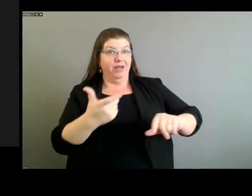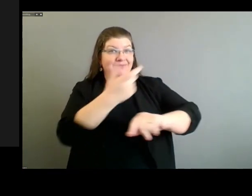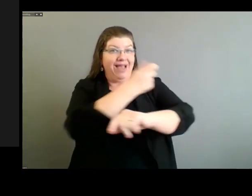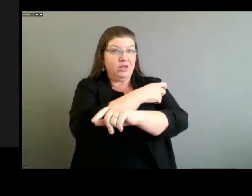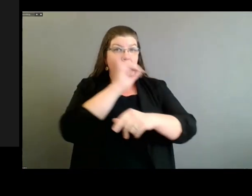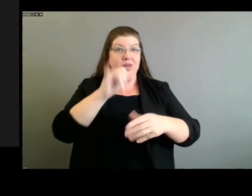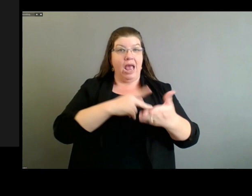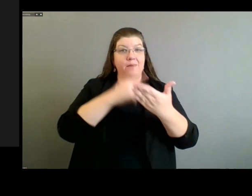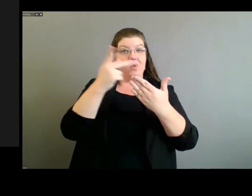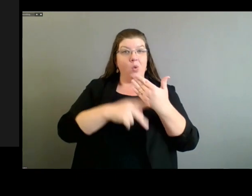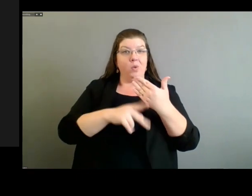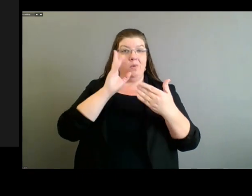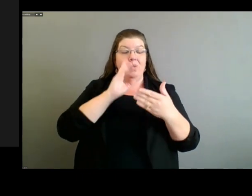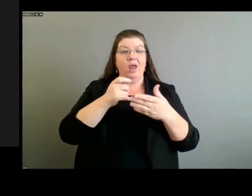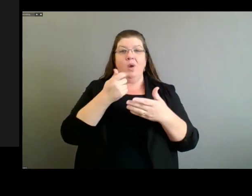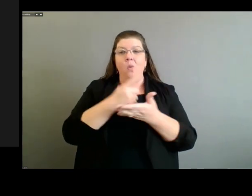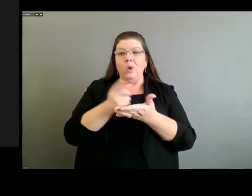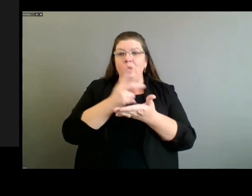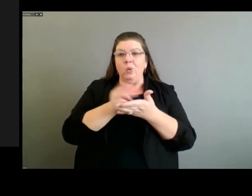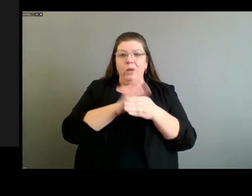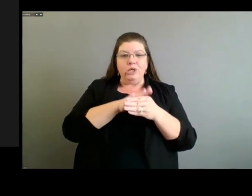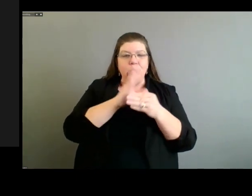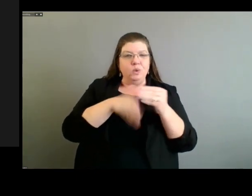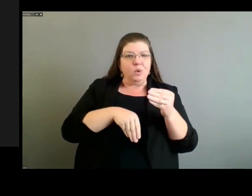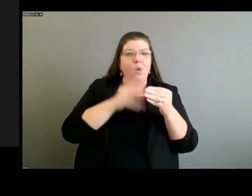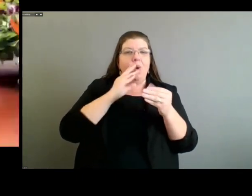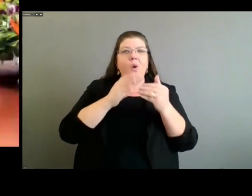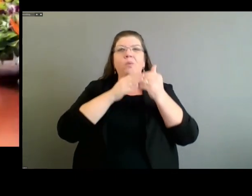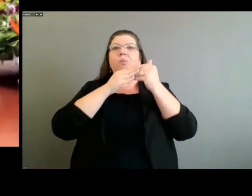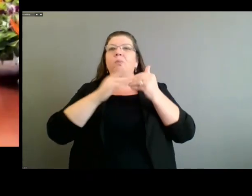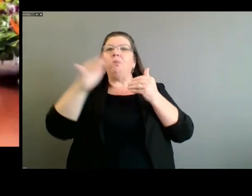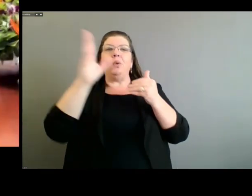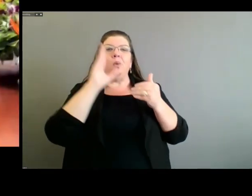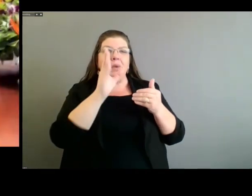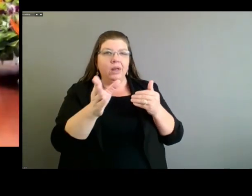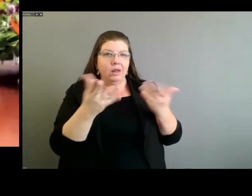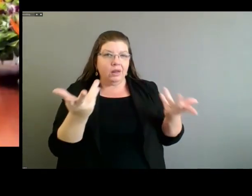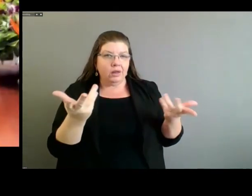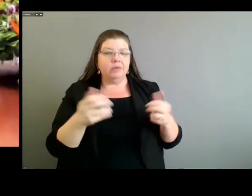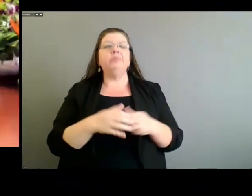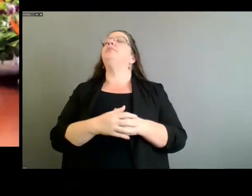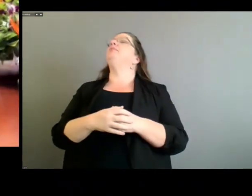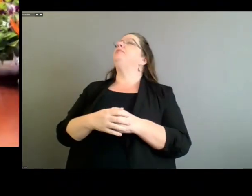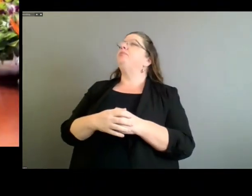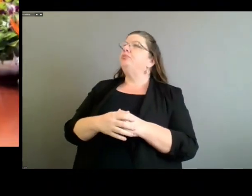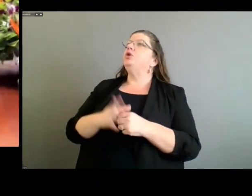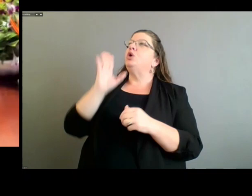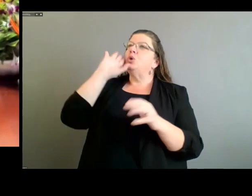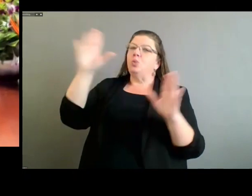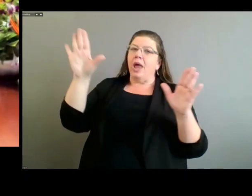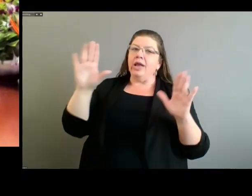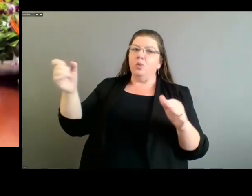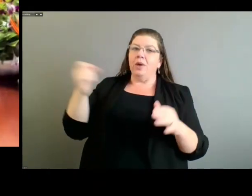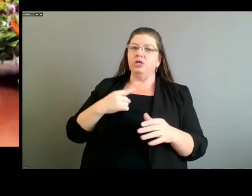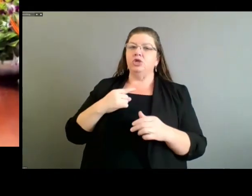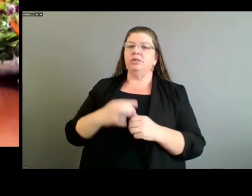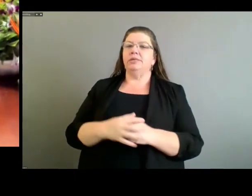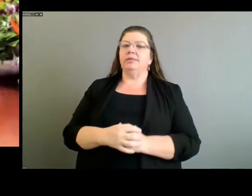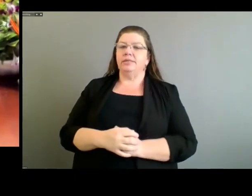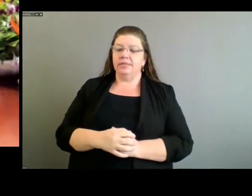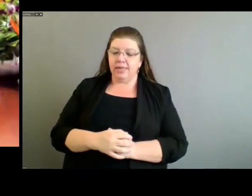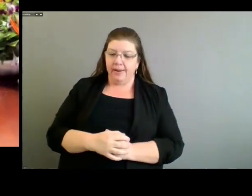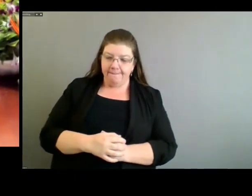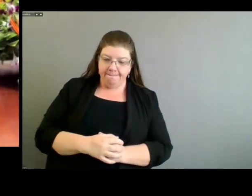that's going to last like a few weeks or something? Hi, Laura. Great questions. So we